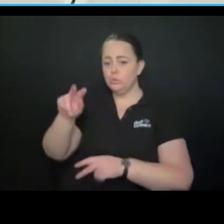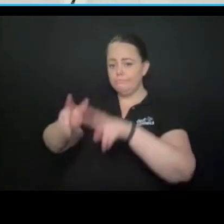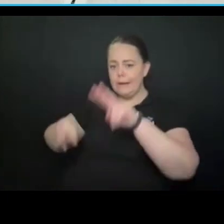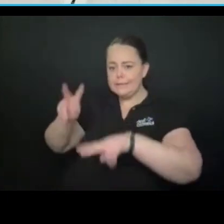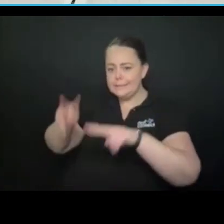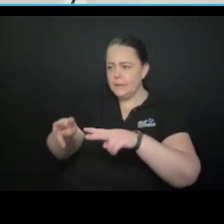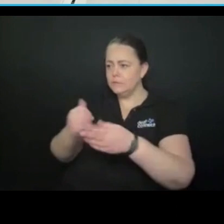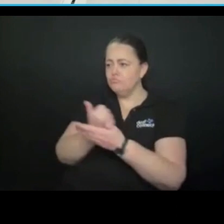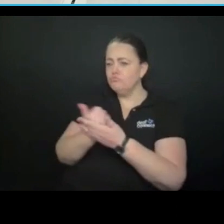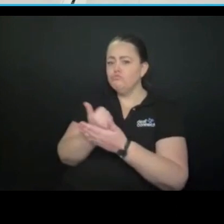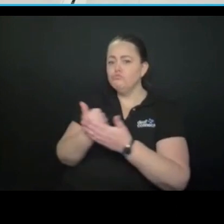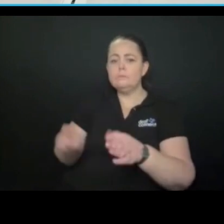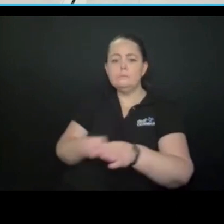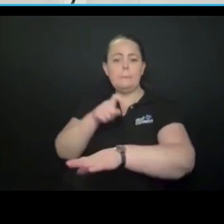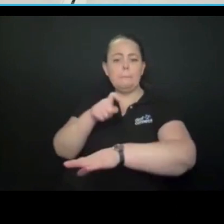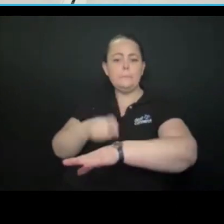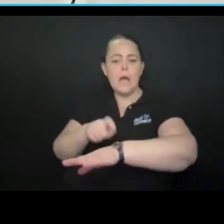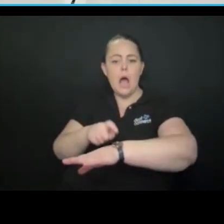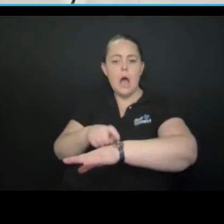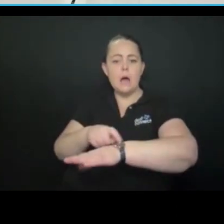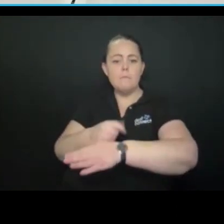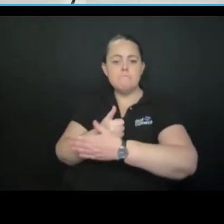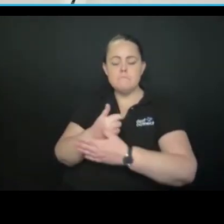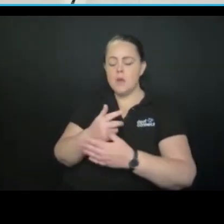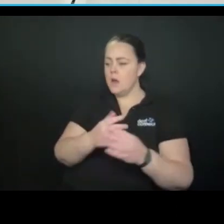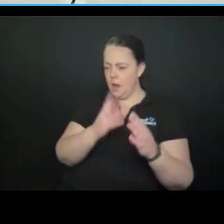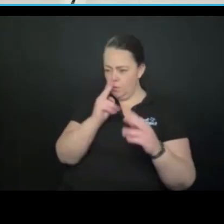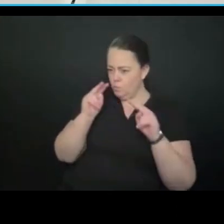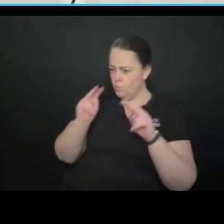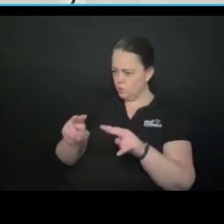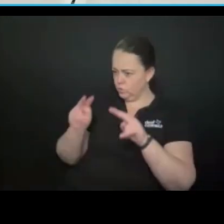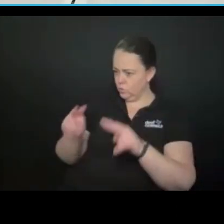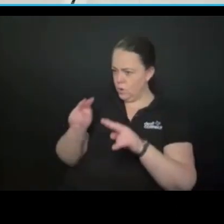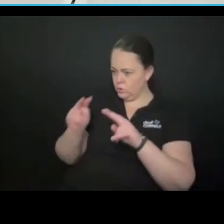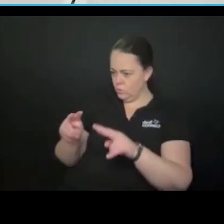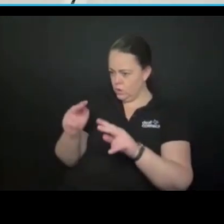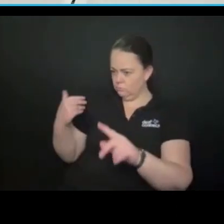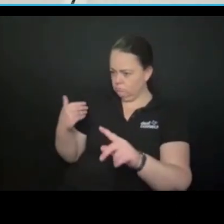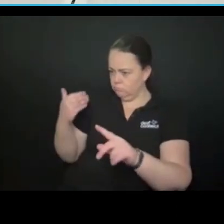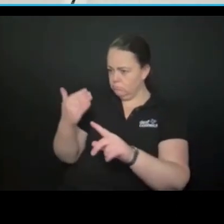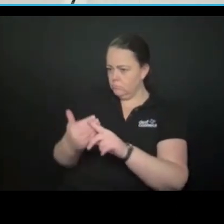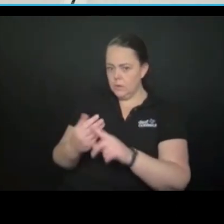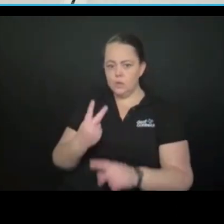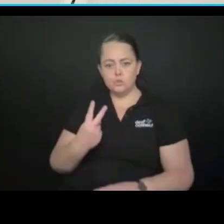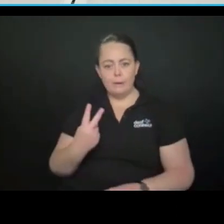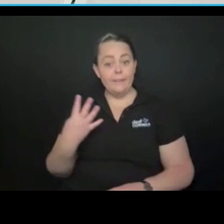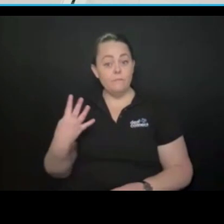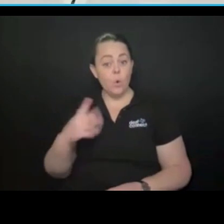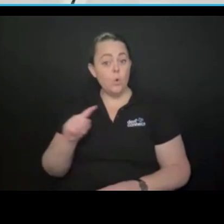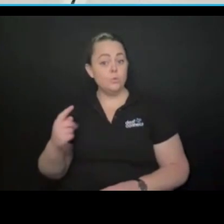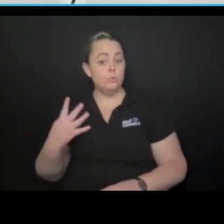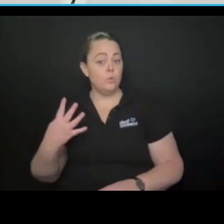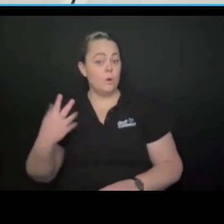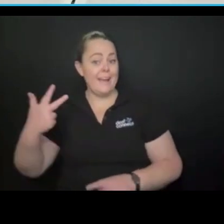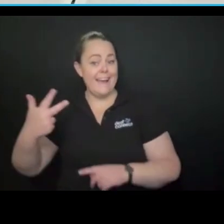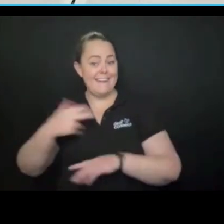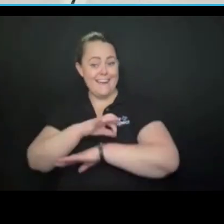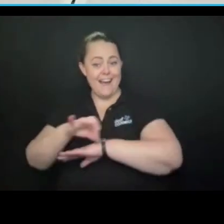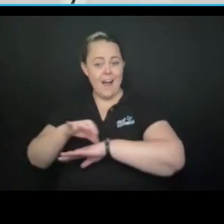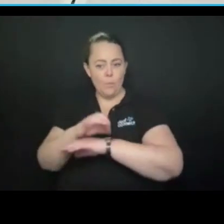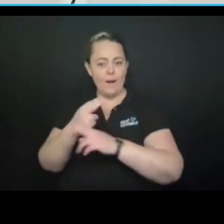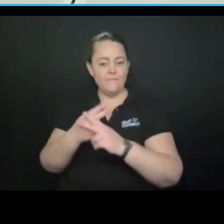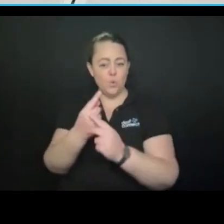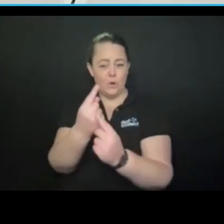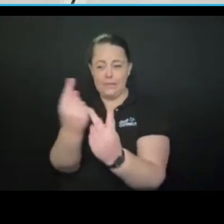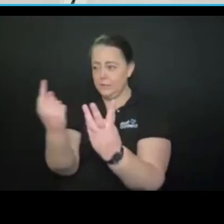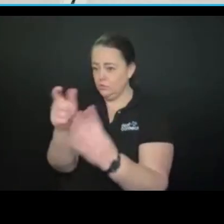time and is based on the care recipient's actual performance over the previous 24 to 48 hours. It's established using the best